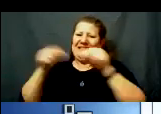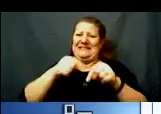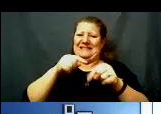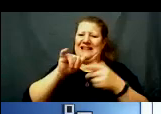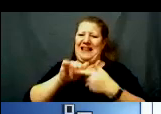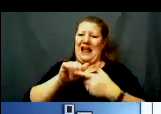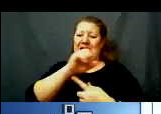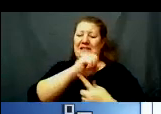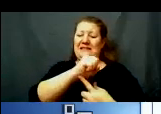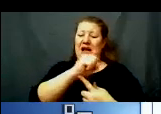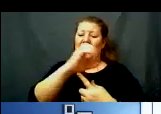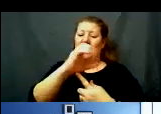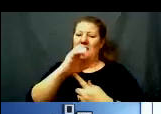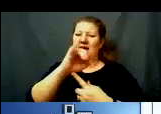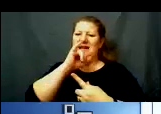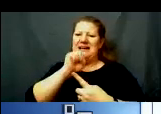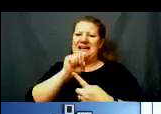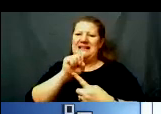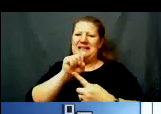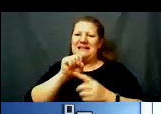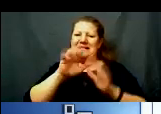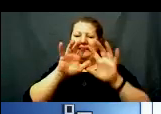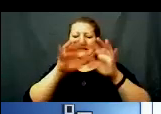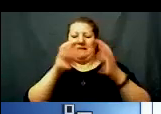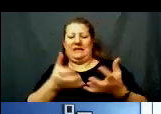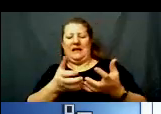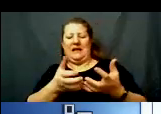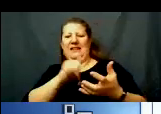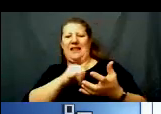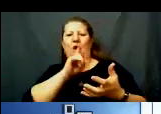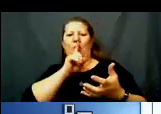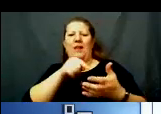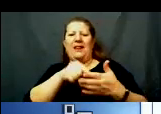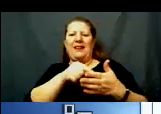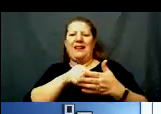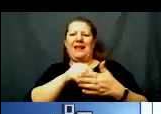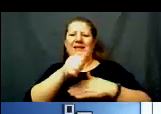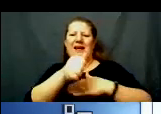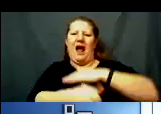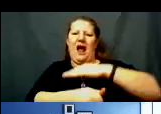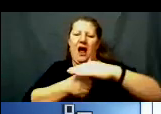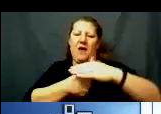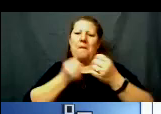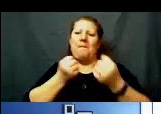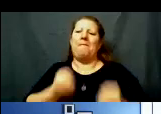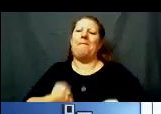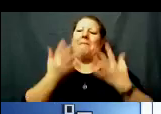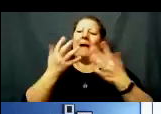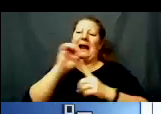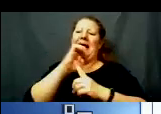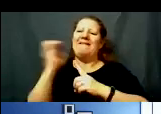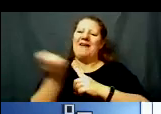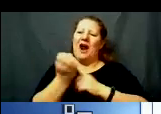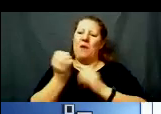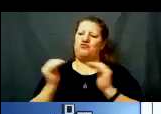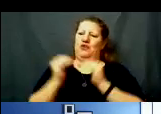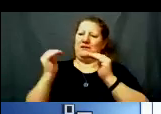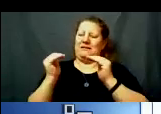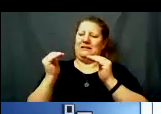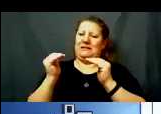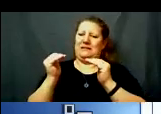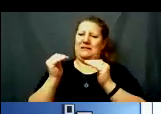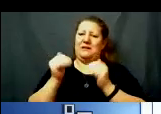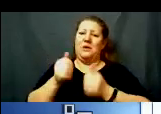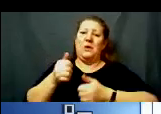settler colonialism is a framework that really undergirds all environmental justice struggles in the United States, whether we can